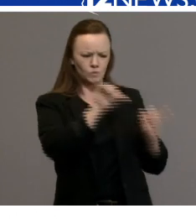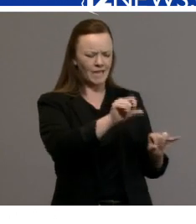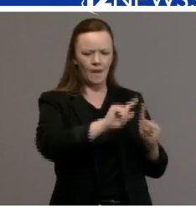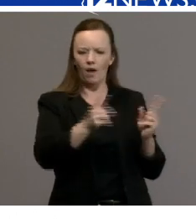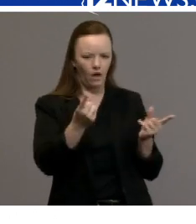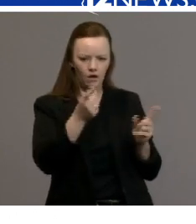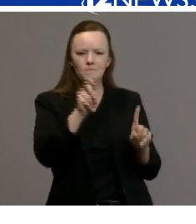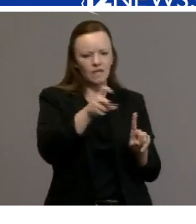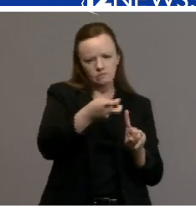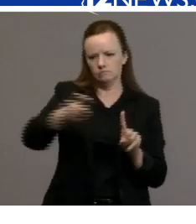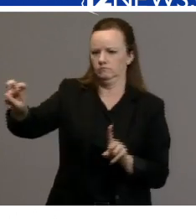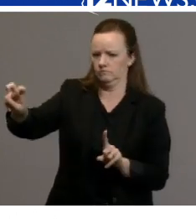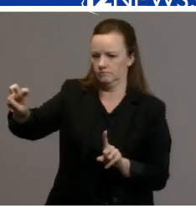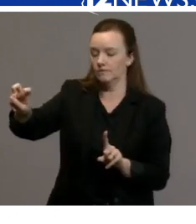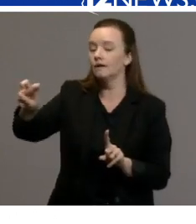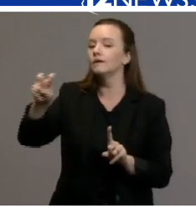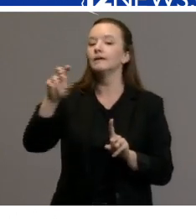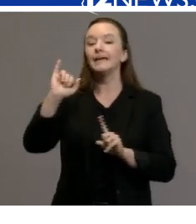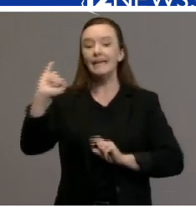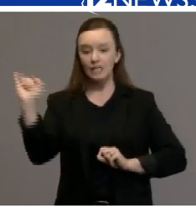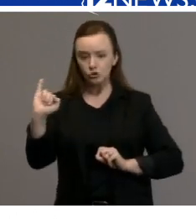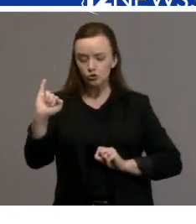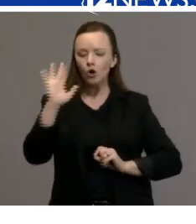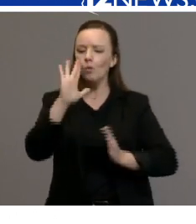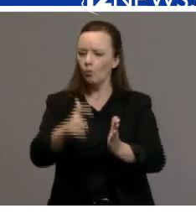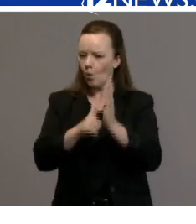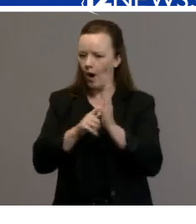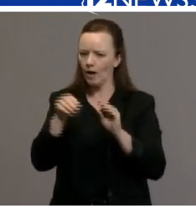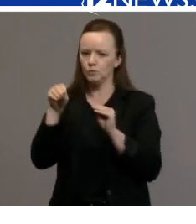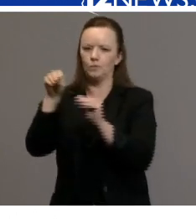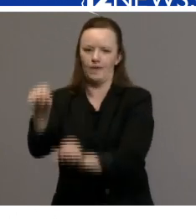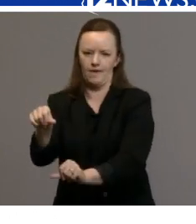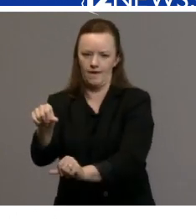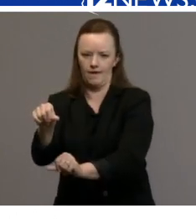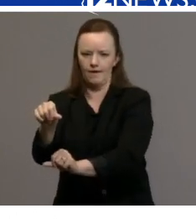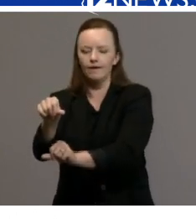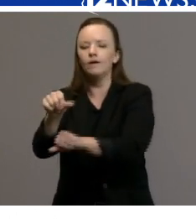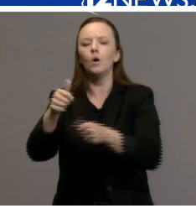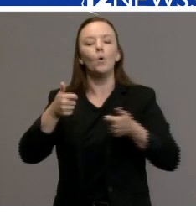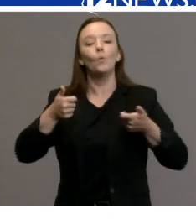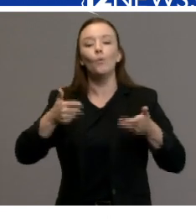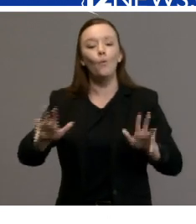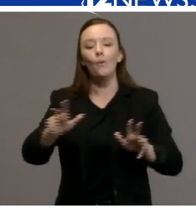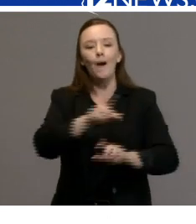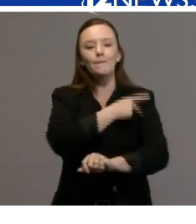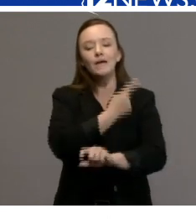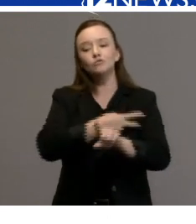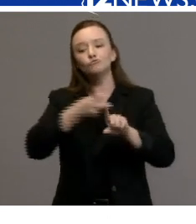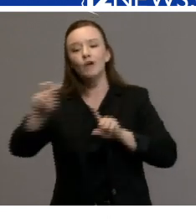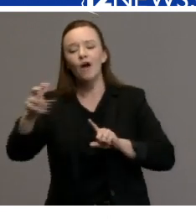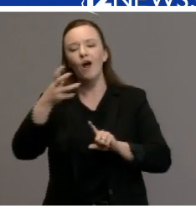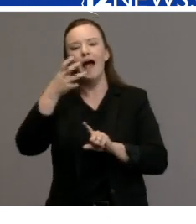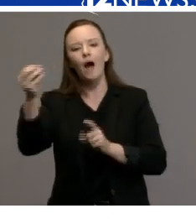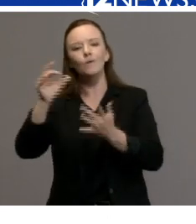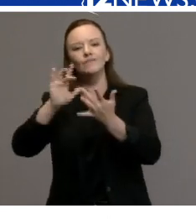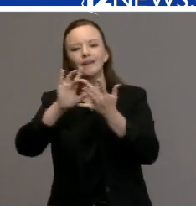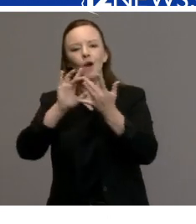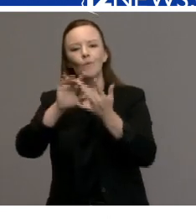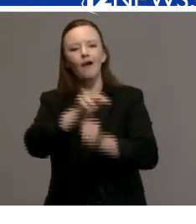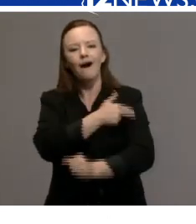because the last thing we want is for somebody to get transferred to a hospital that's out of network and have a large insurance bill.